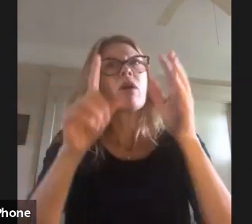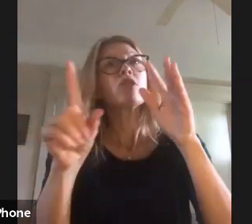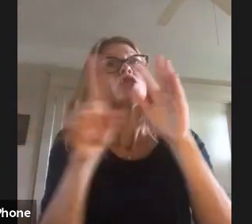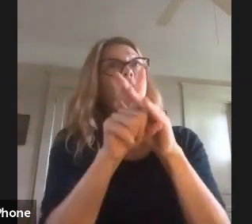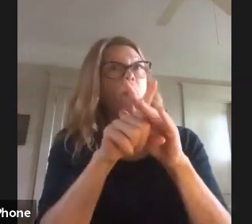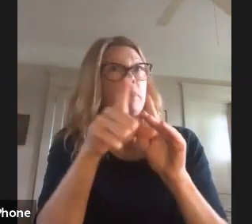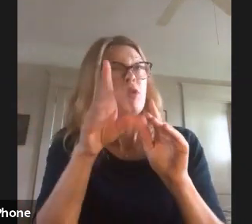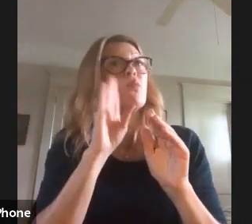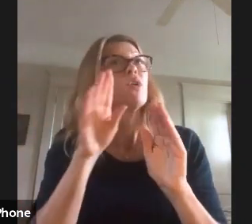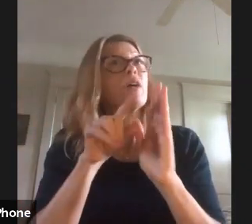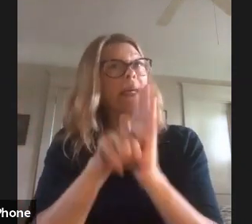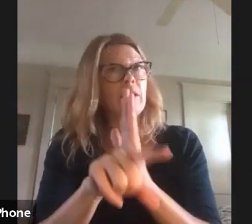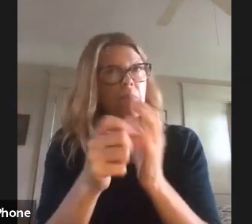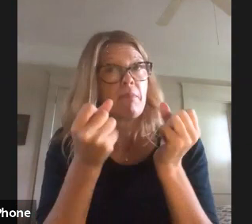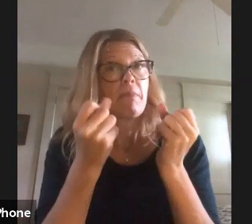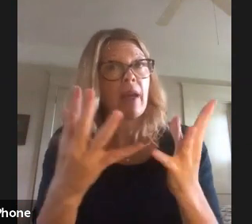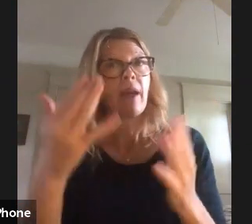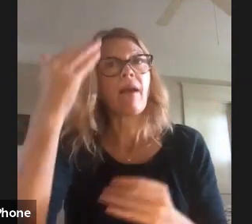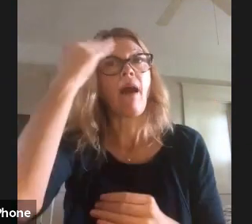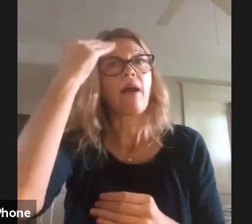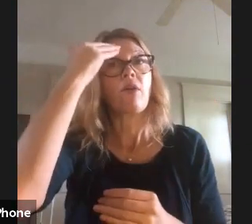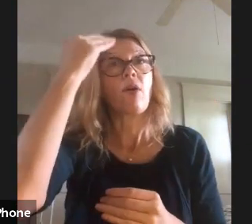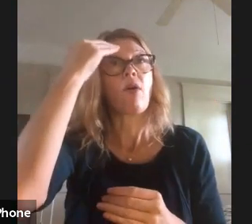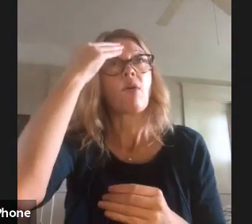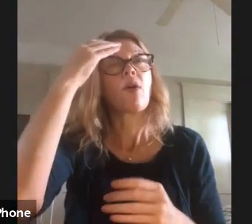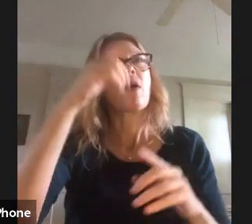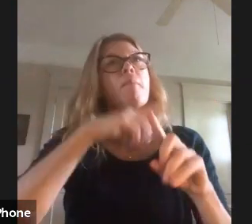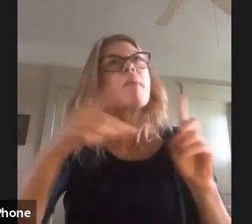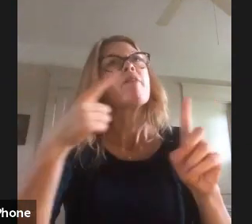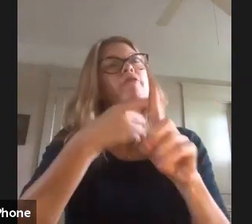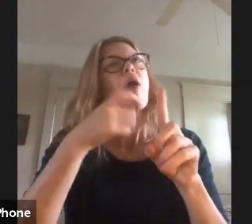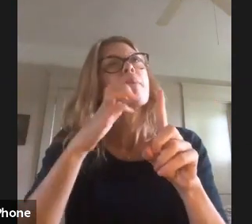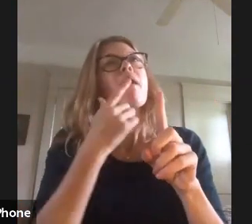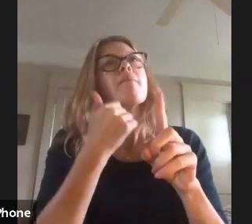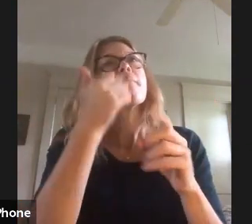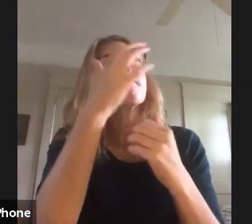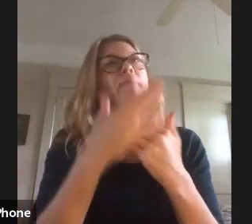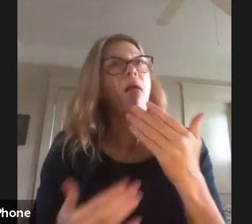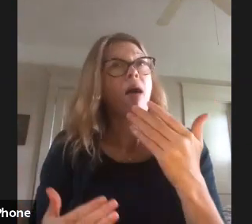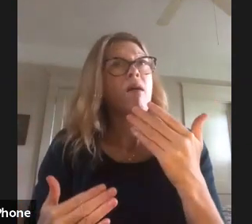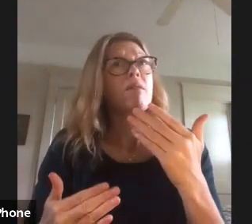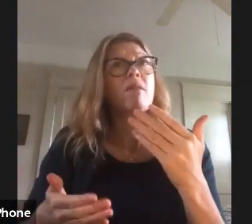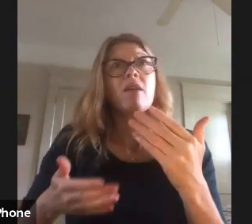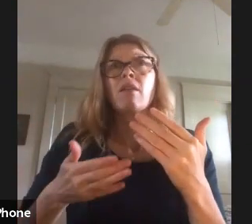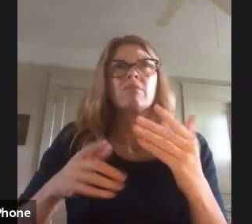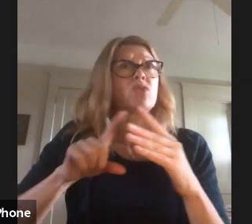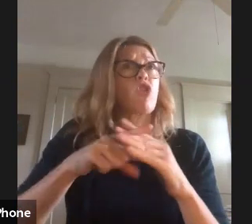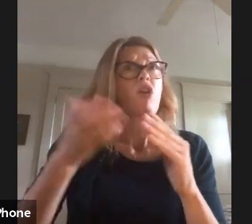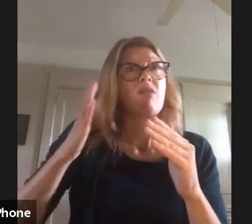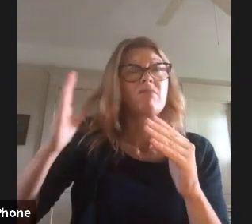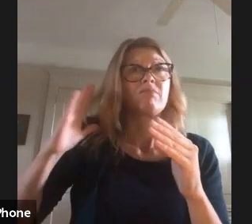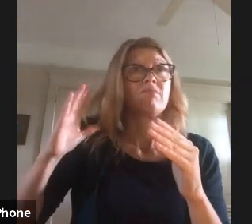righteous blood shed on earth, from the blood of righteous Abel to the blood of Zechariah, son of